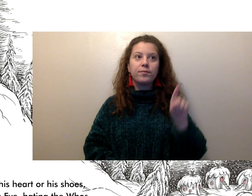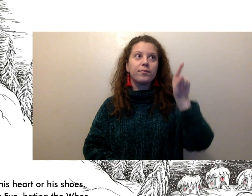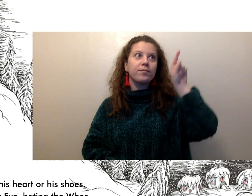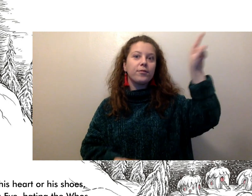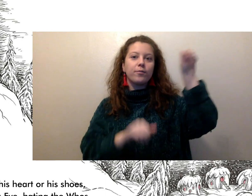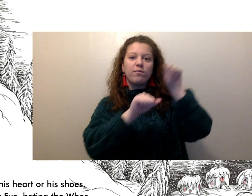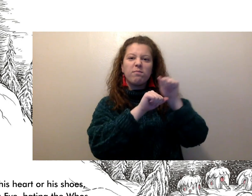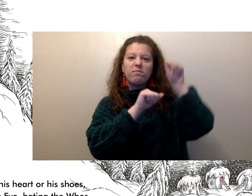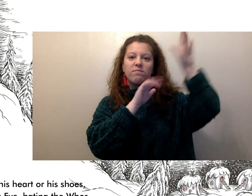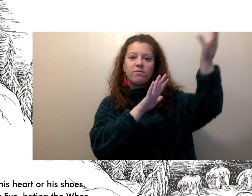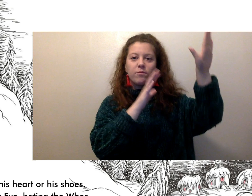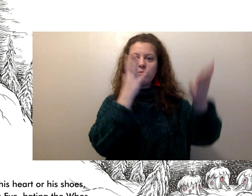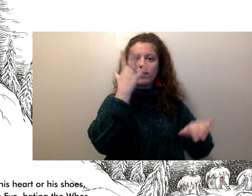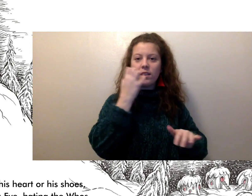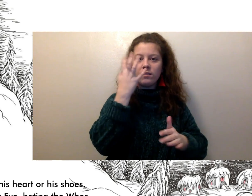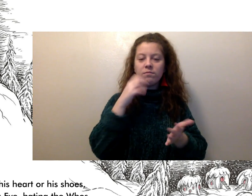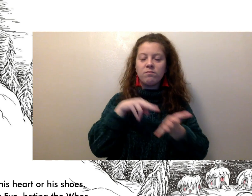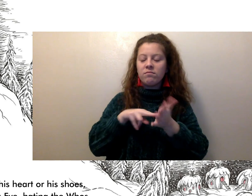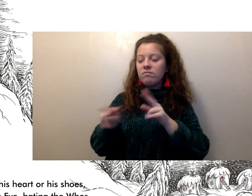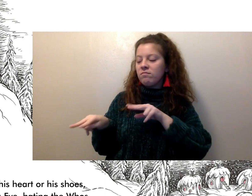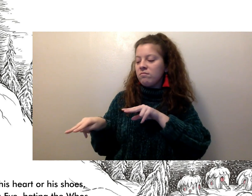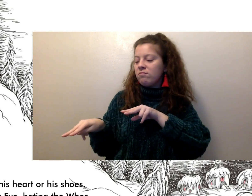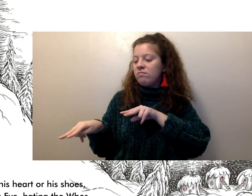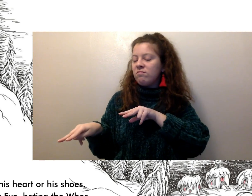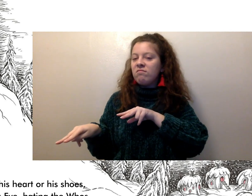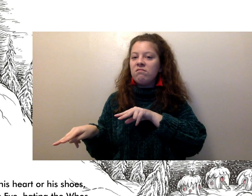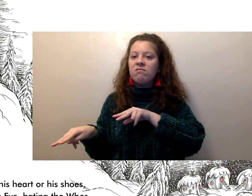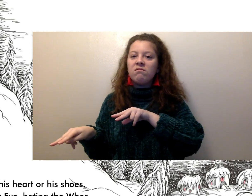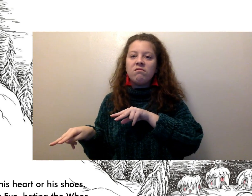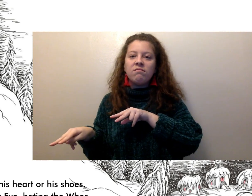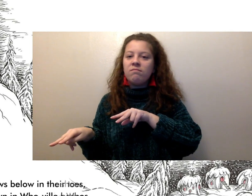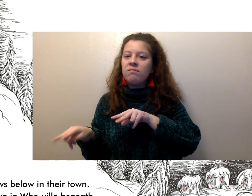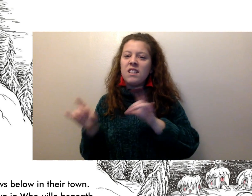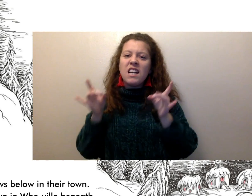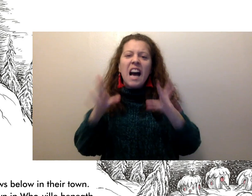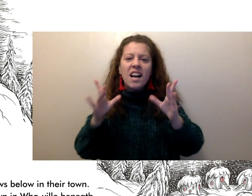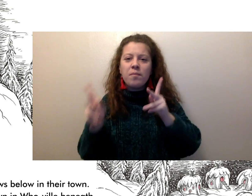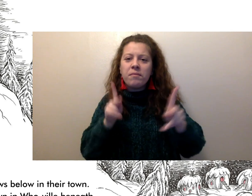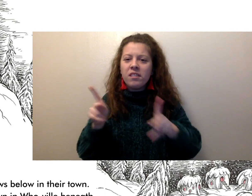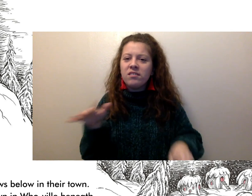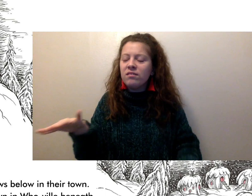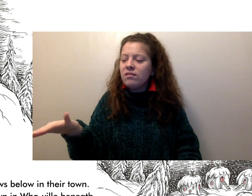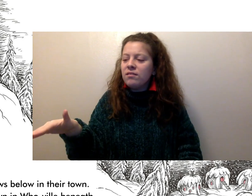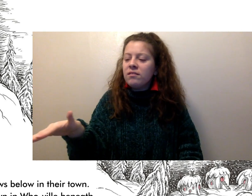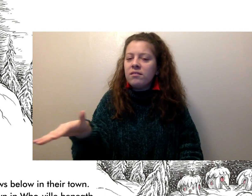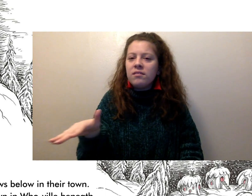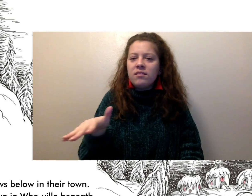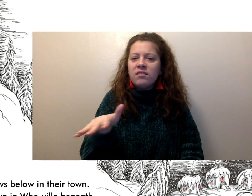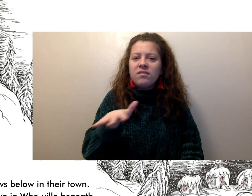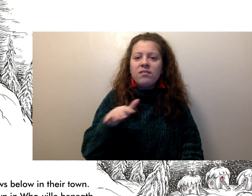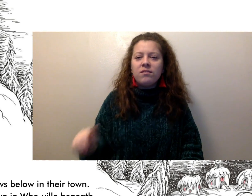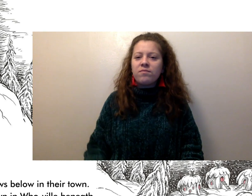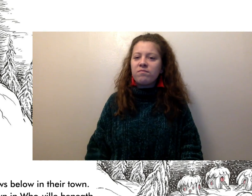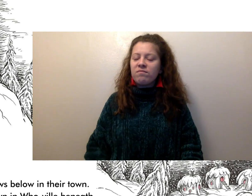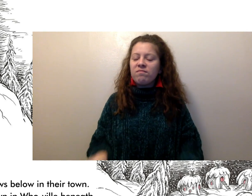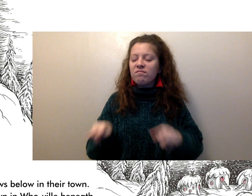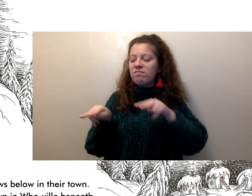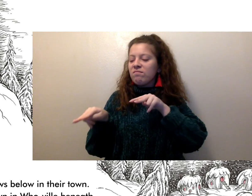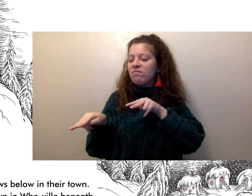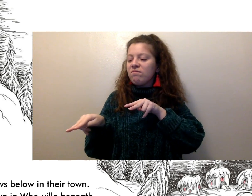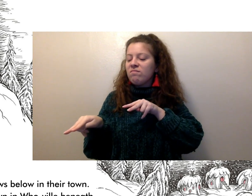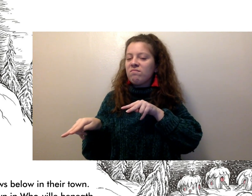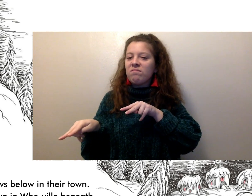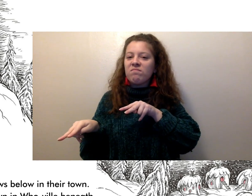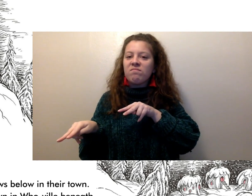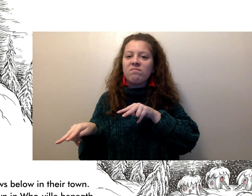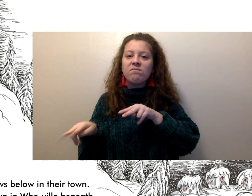Whos, staring down from his cave with a sour, grinchy frown at the warm lighted windows below in